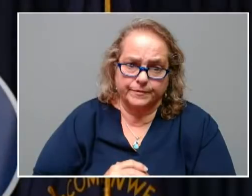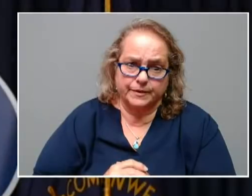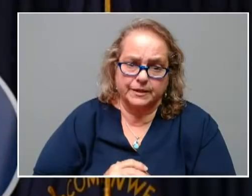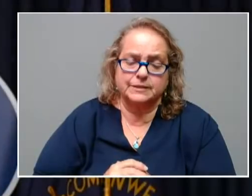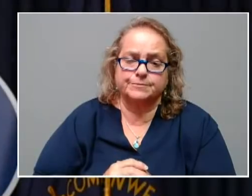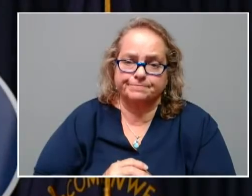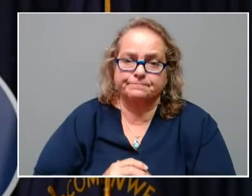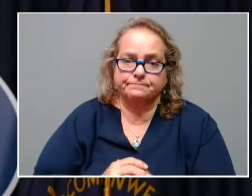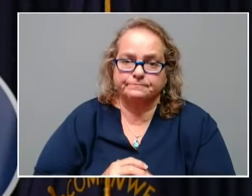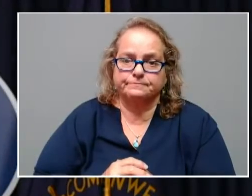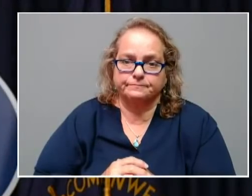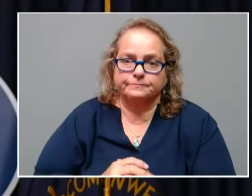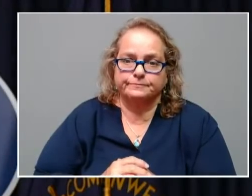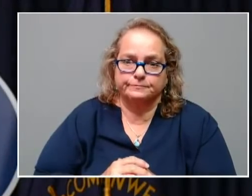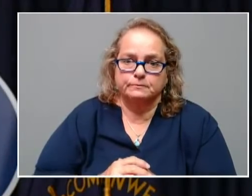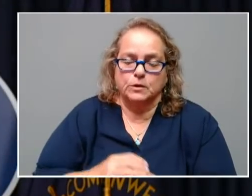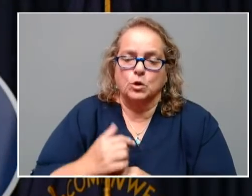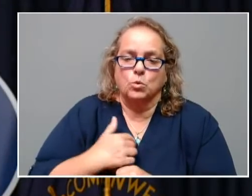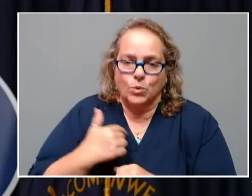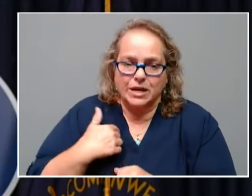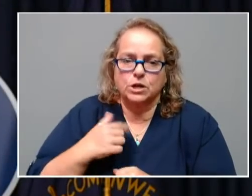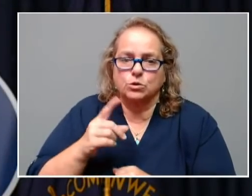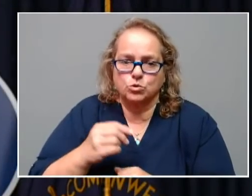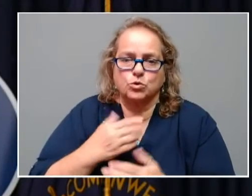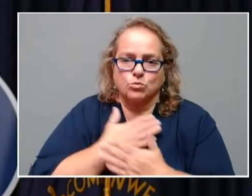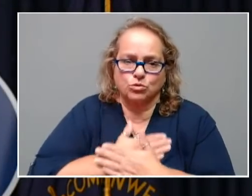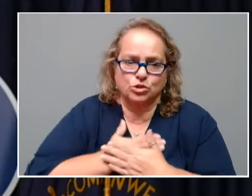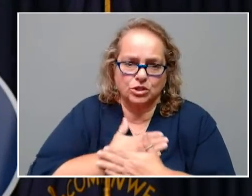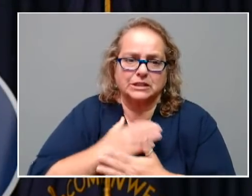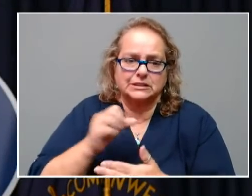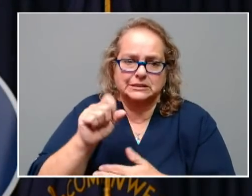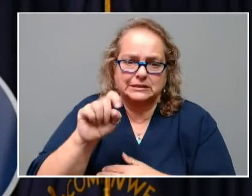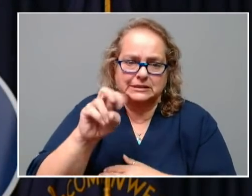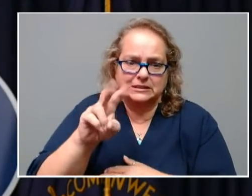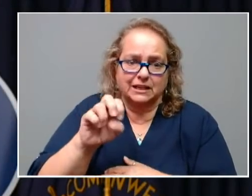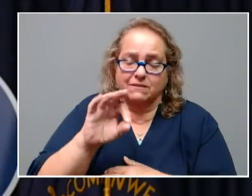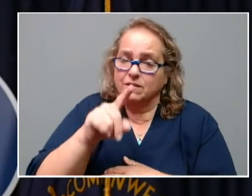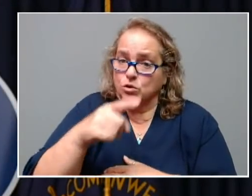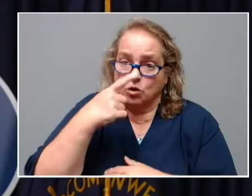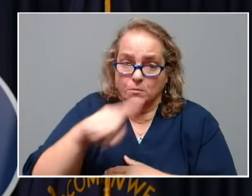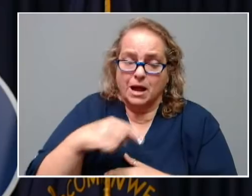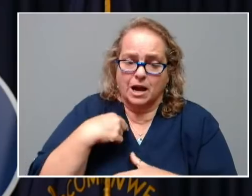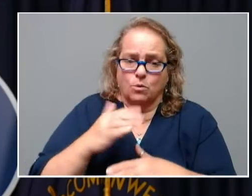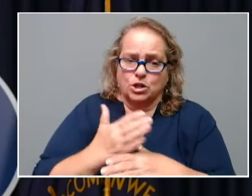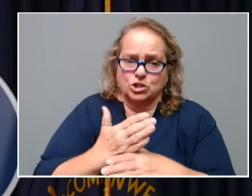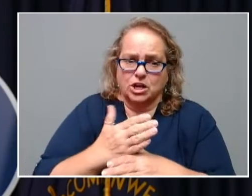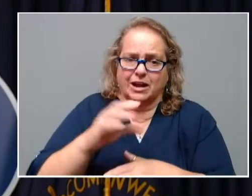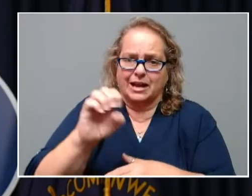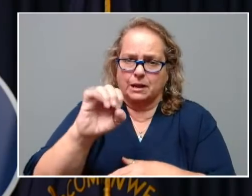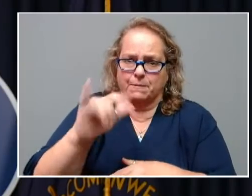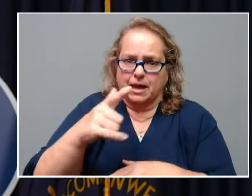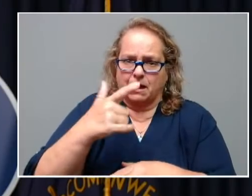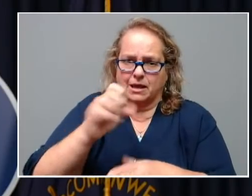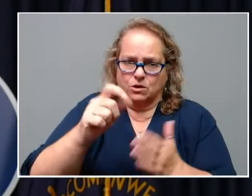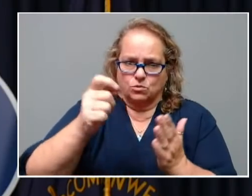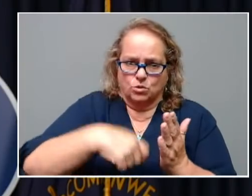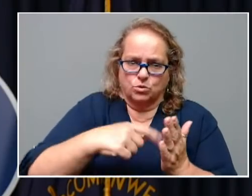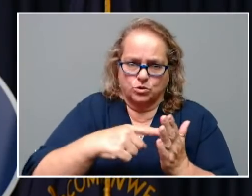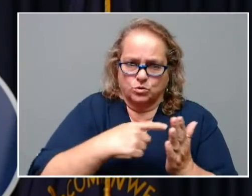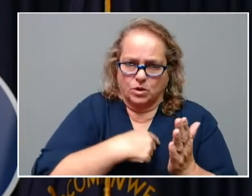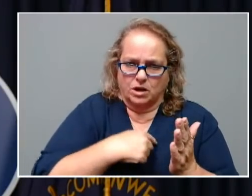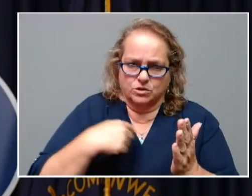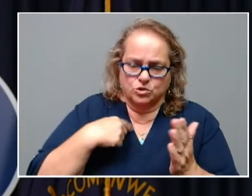We appreciate Steve, and I know he wouldn't mind. I want to share part of an email that he wrote to us that gives you an idea of